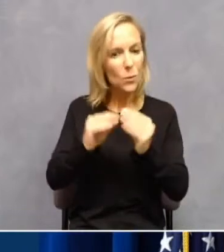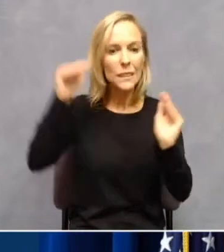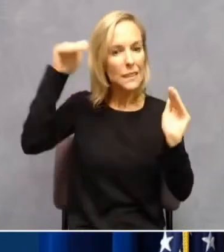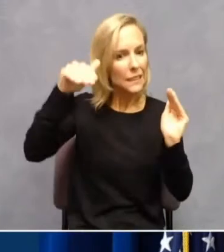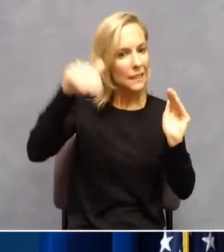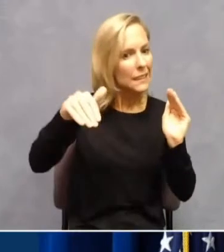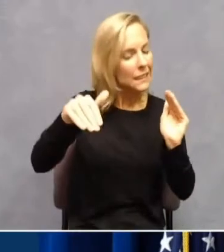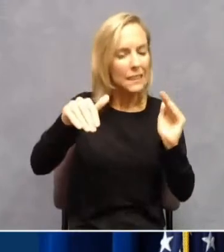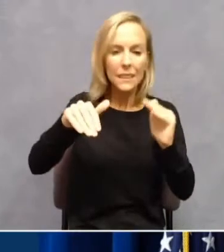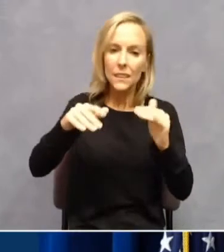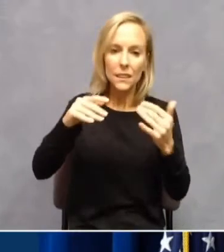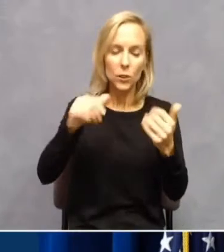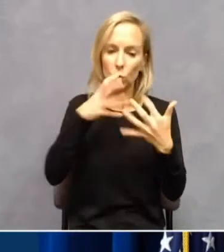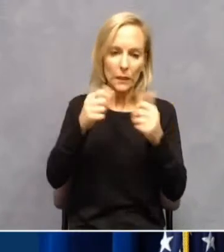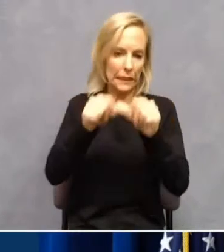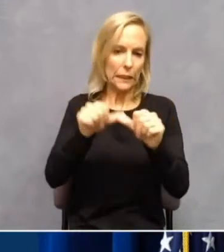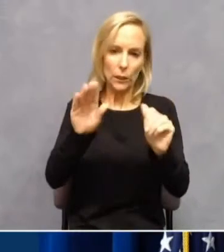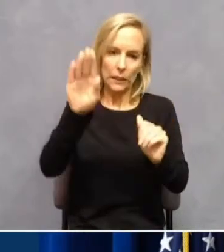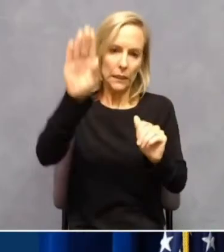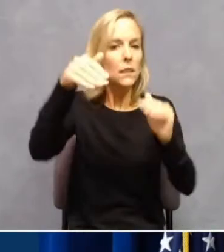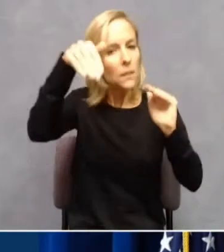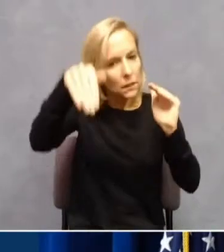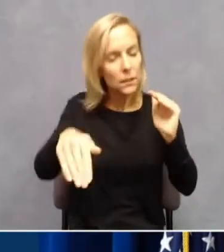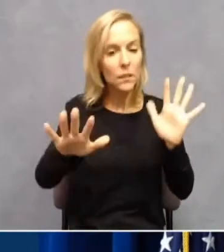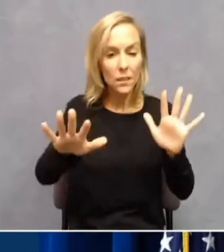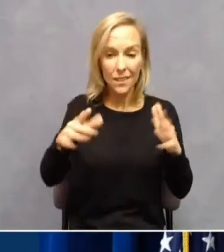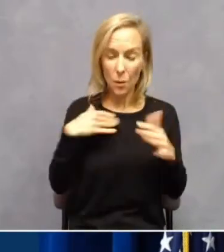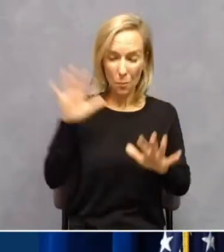So I've said wake up call before. Maybe